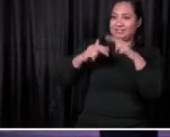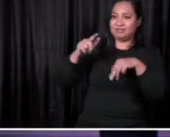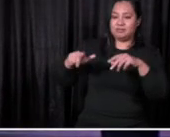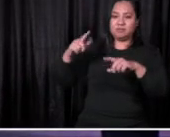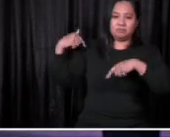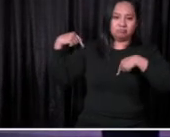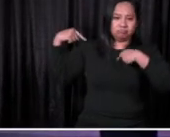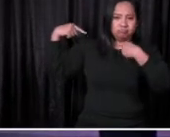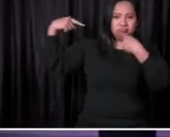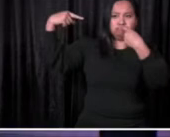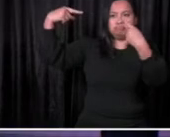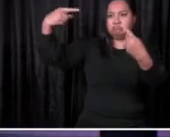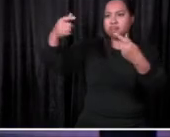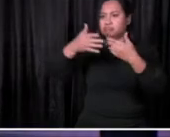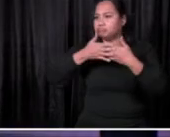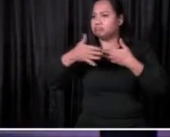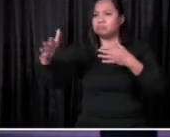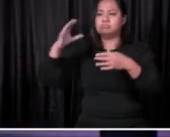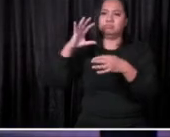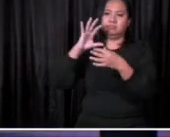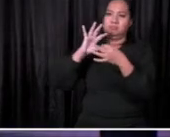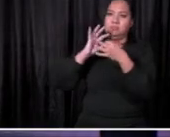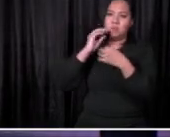homelands of the indigenous people of this area.